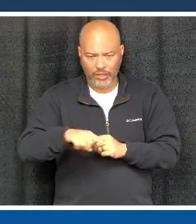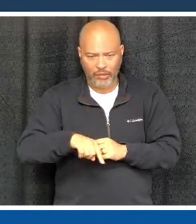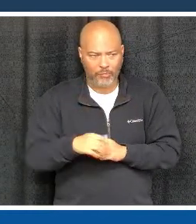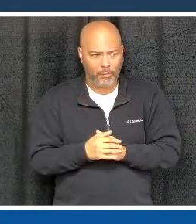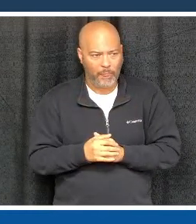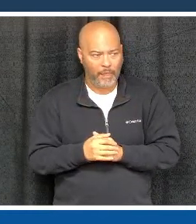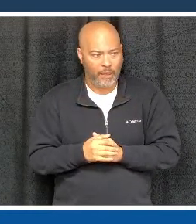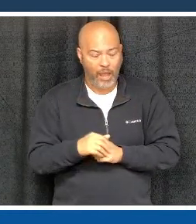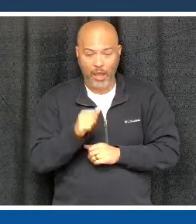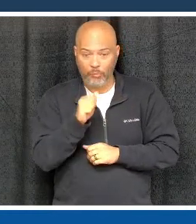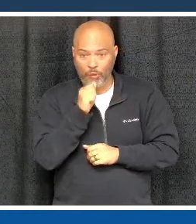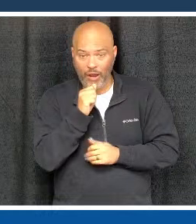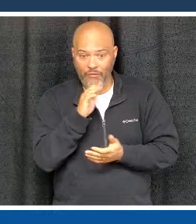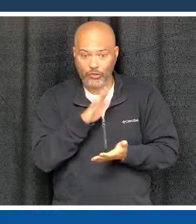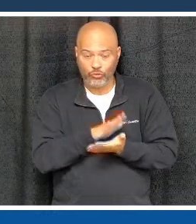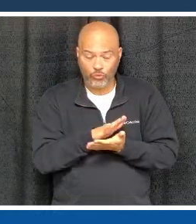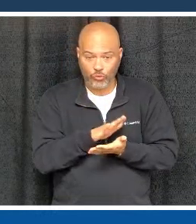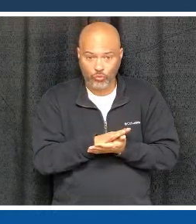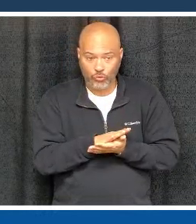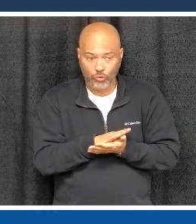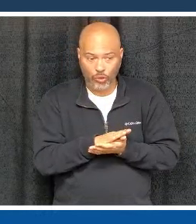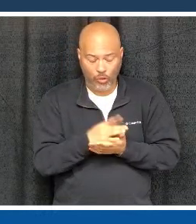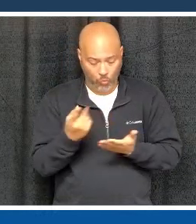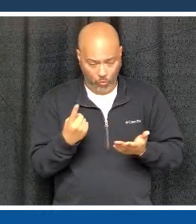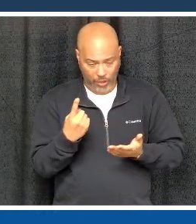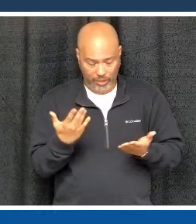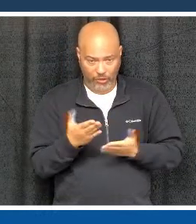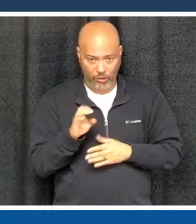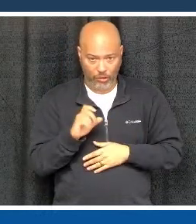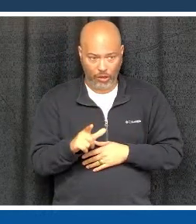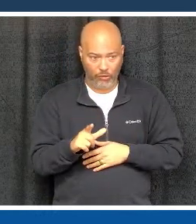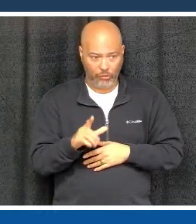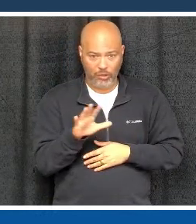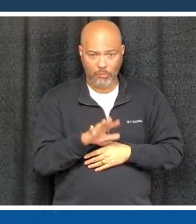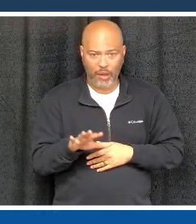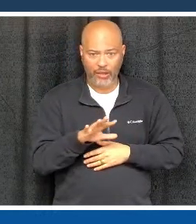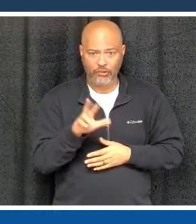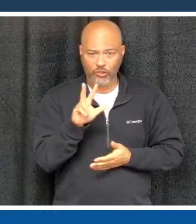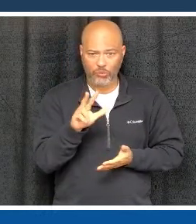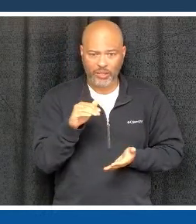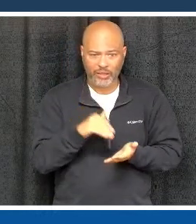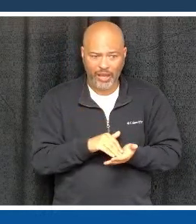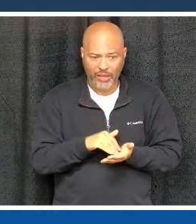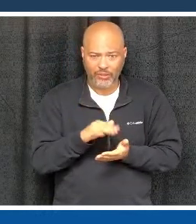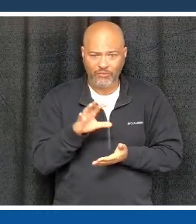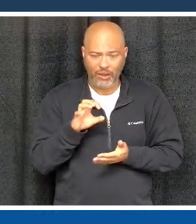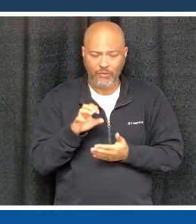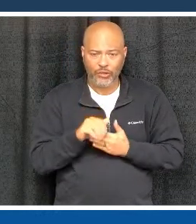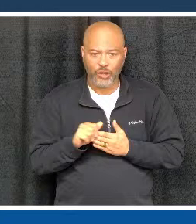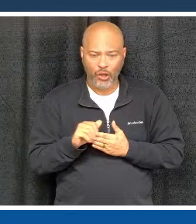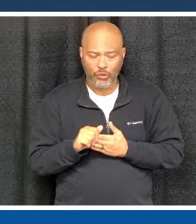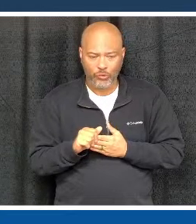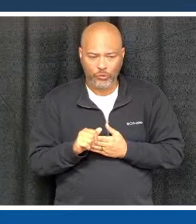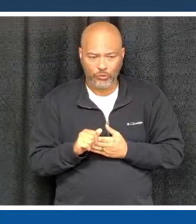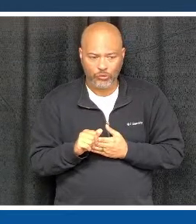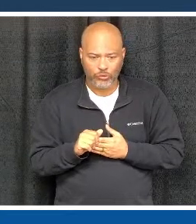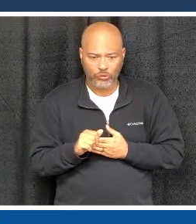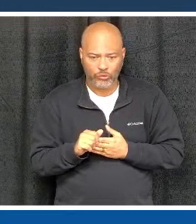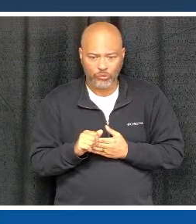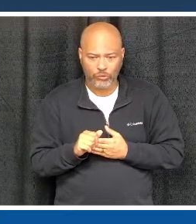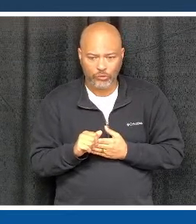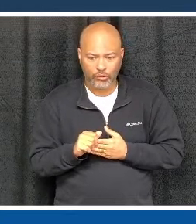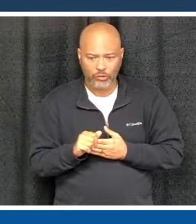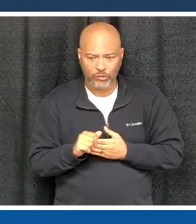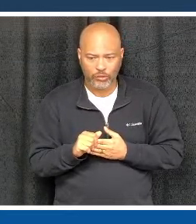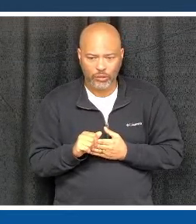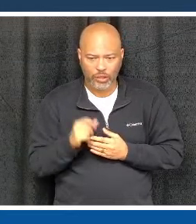A private school, one here in Clarksville, is about $3,500. Just think